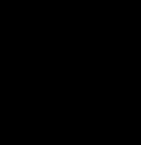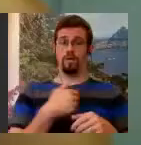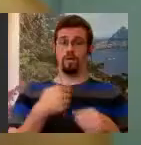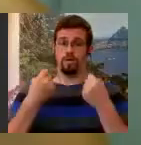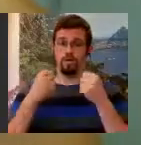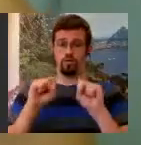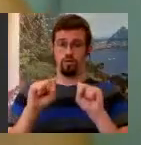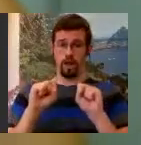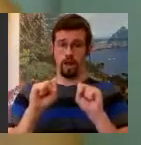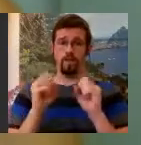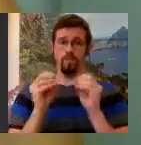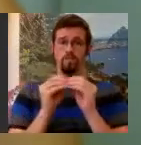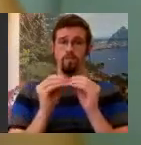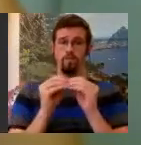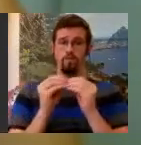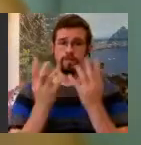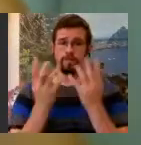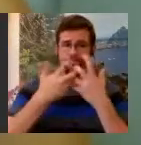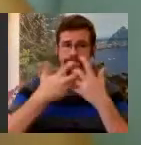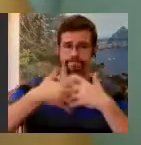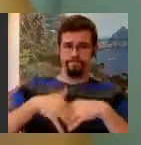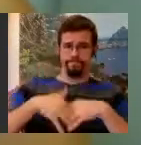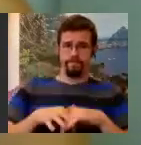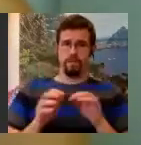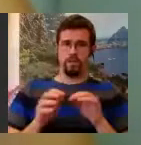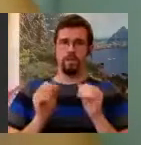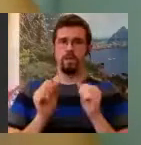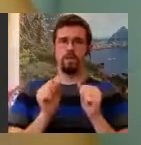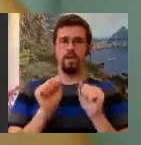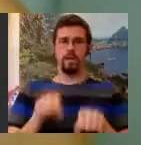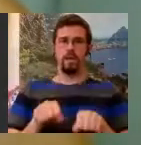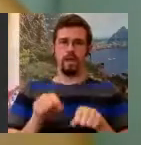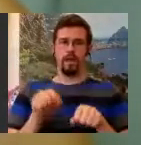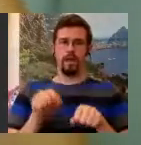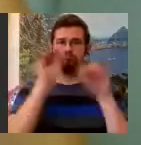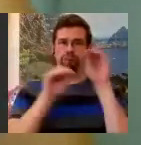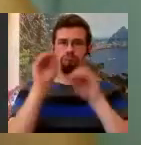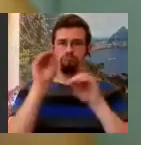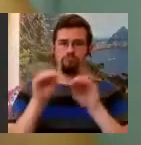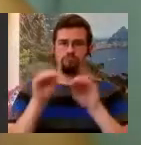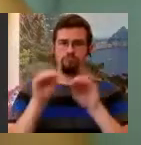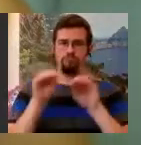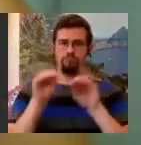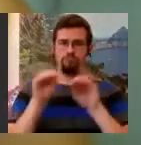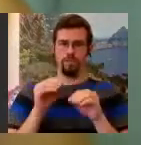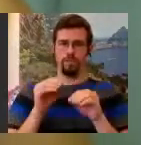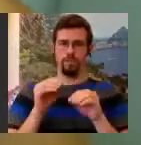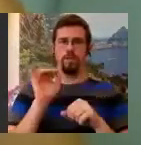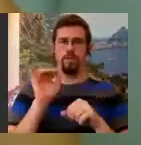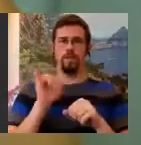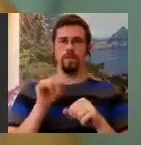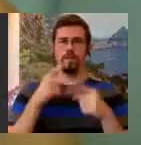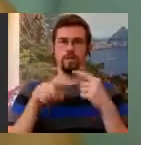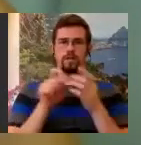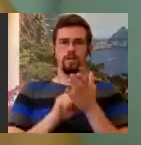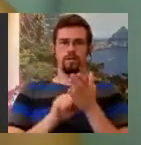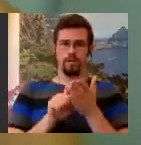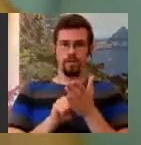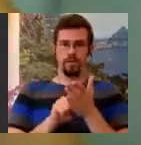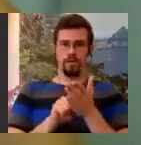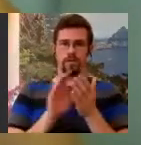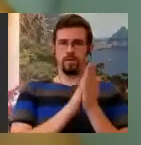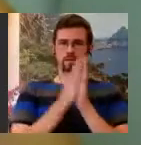framework to have digital composition, recognition of handwritten SignWriting in order to be able